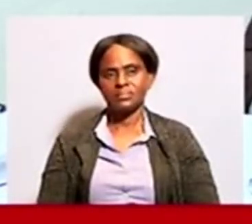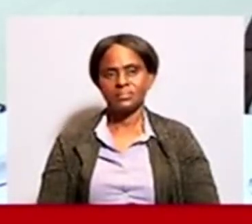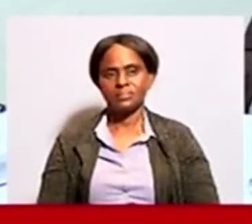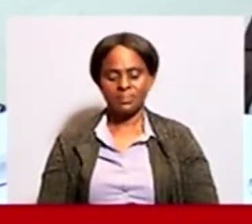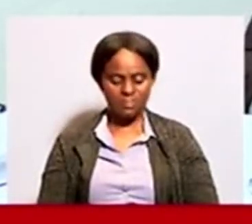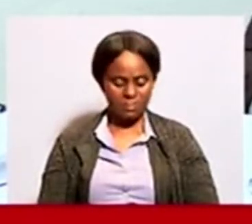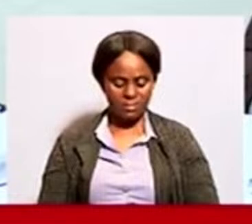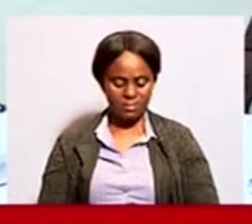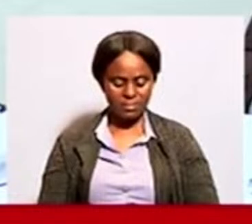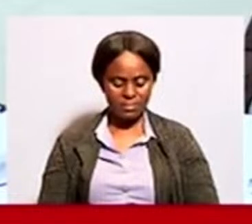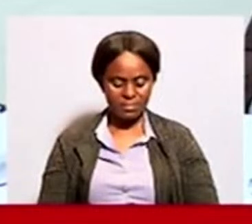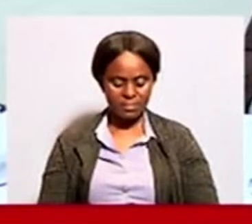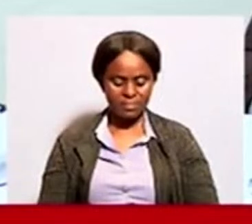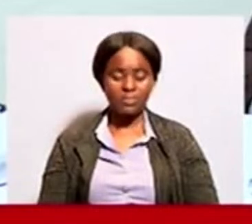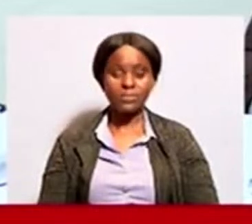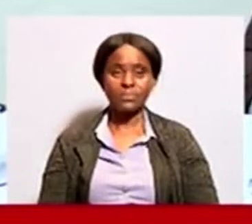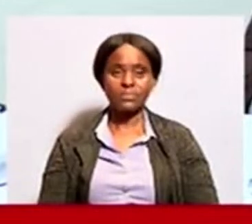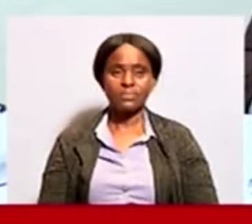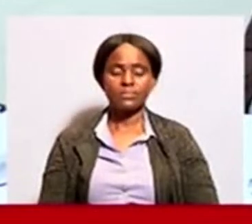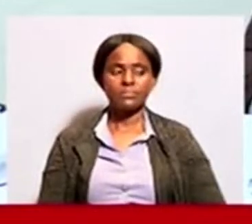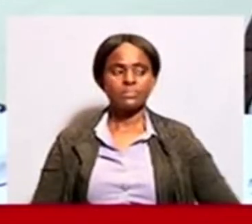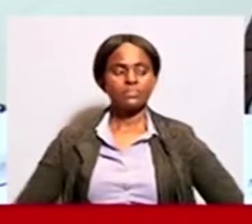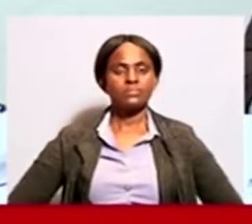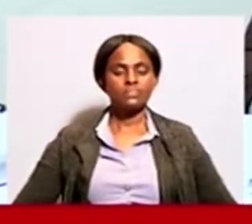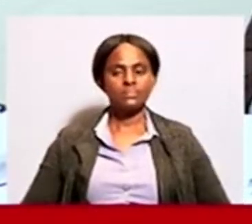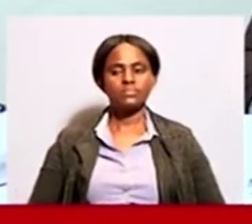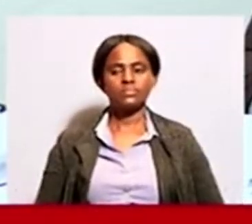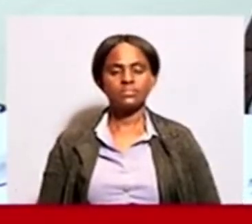This is Appendix 1.